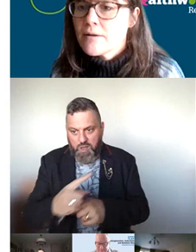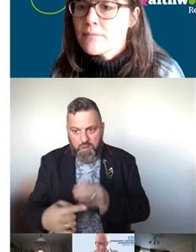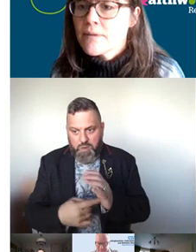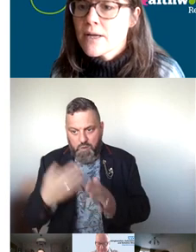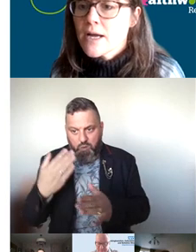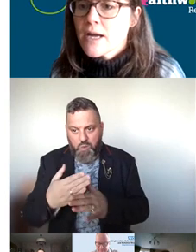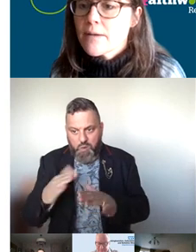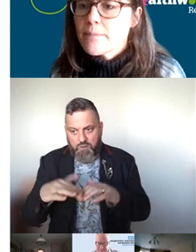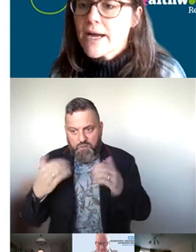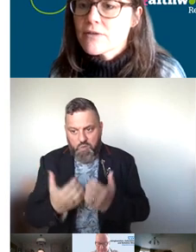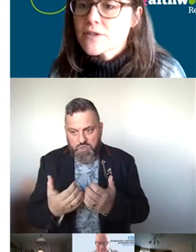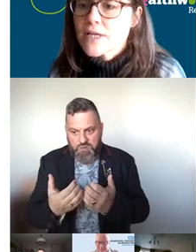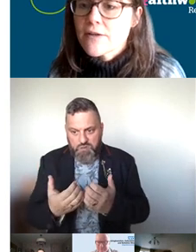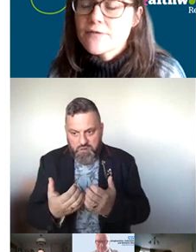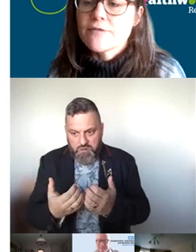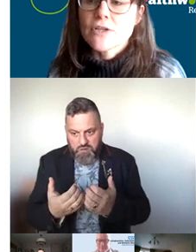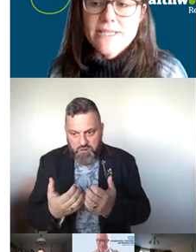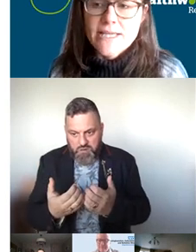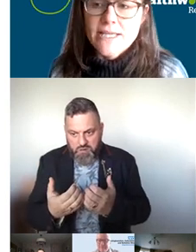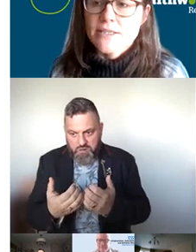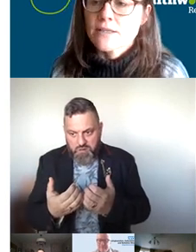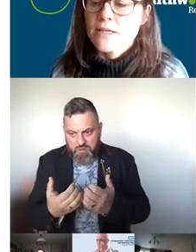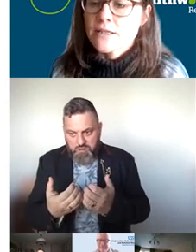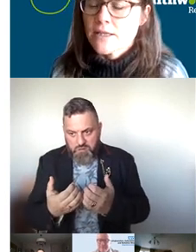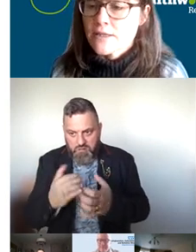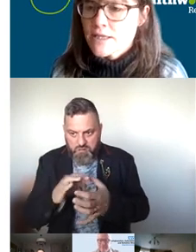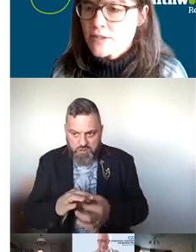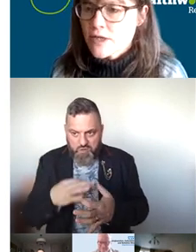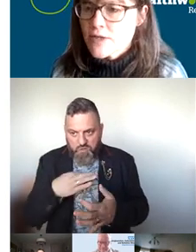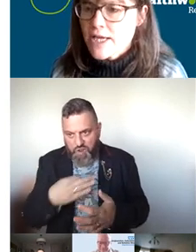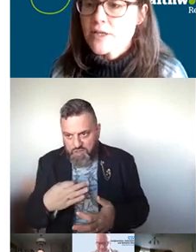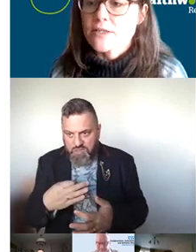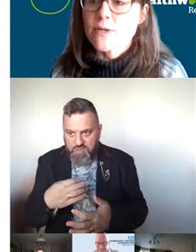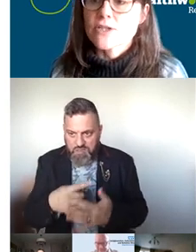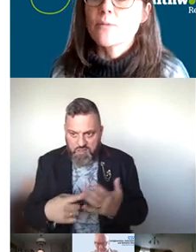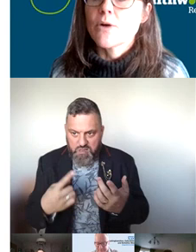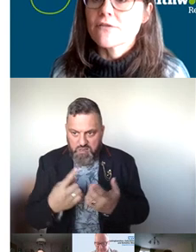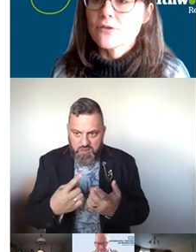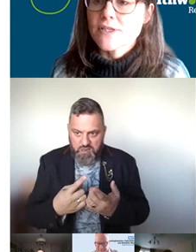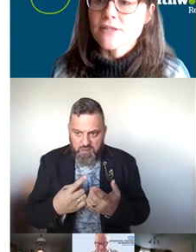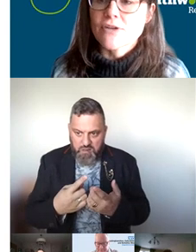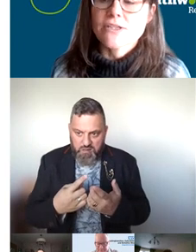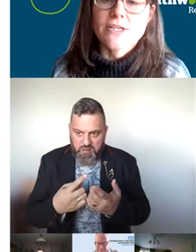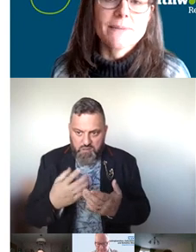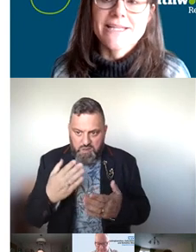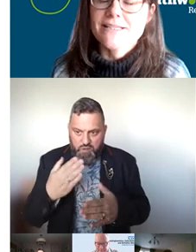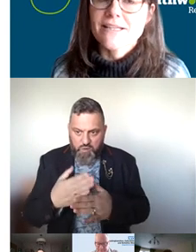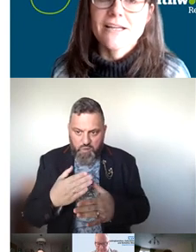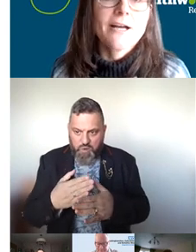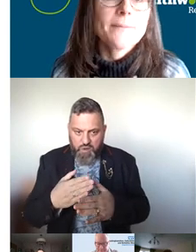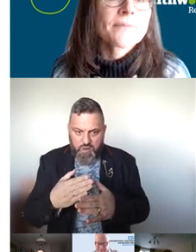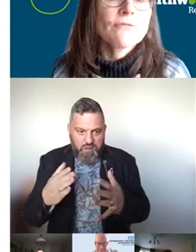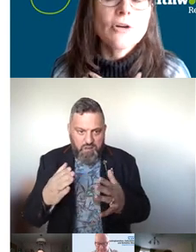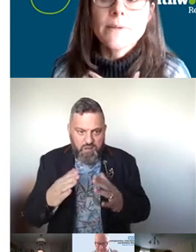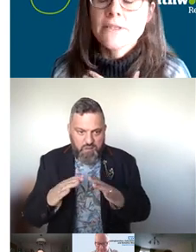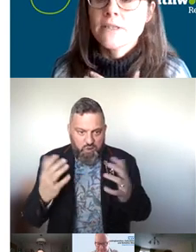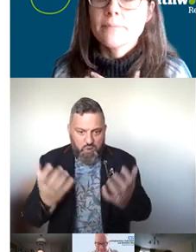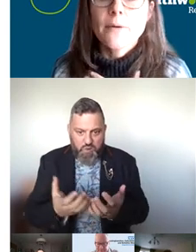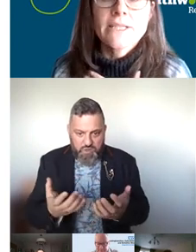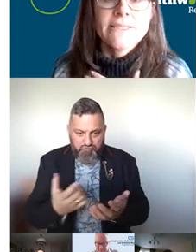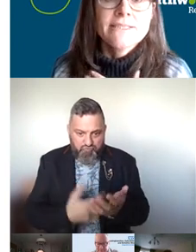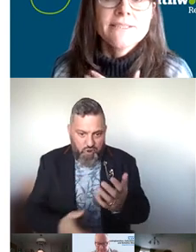comments about the volunteers and things. So yes, it's a question about workforce in the strategy, please.